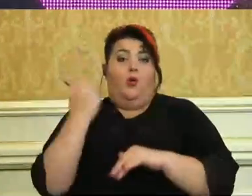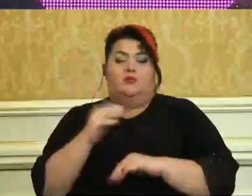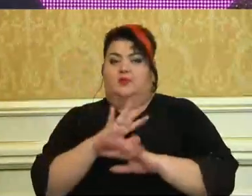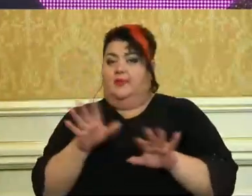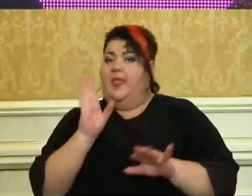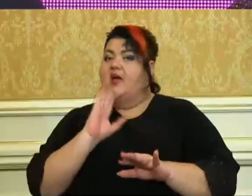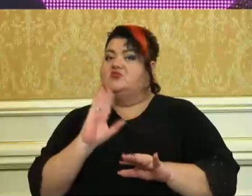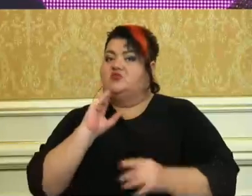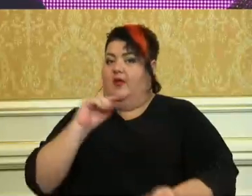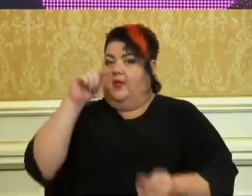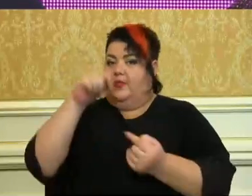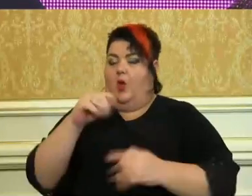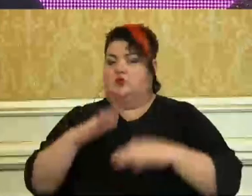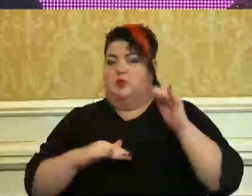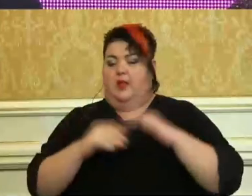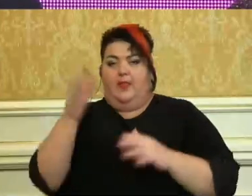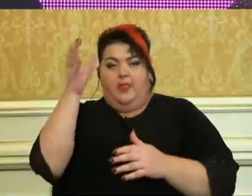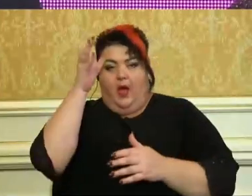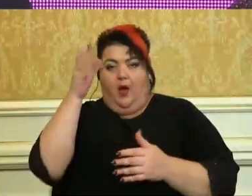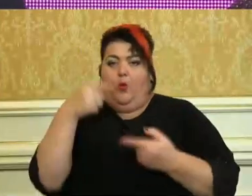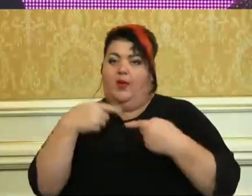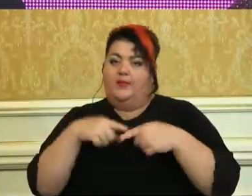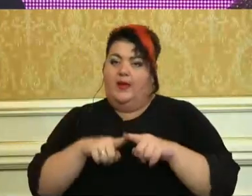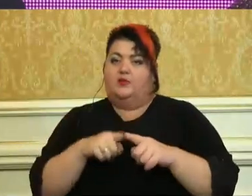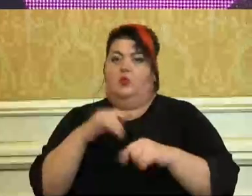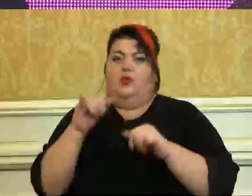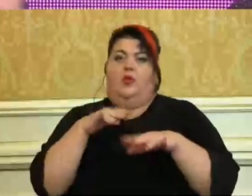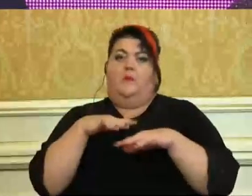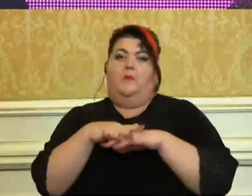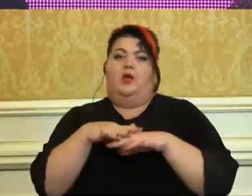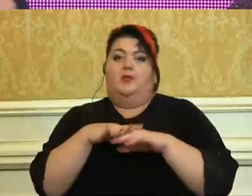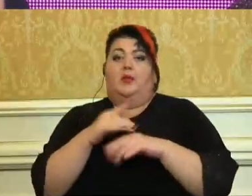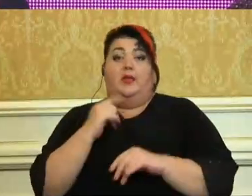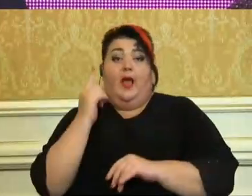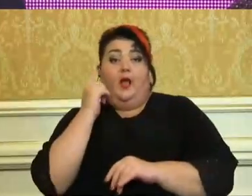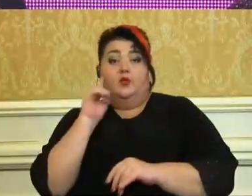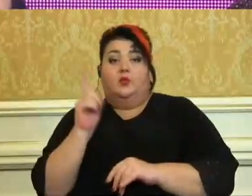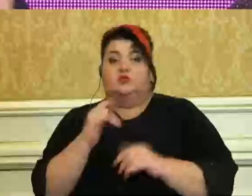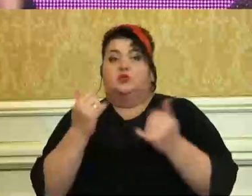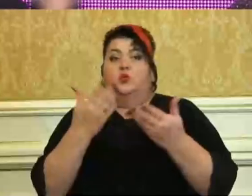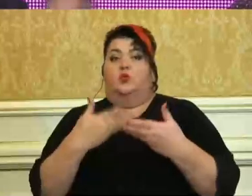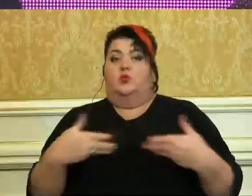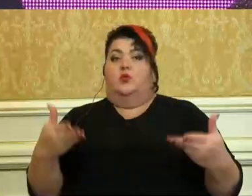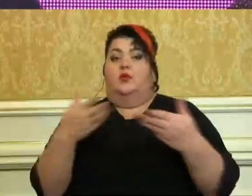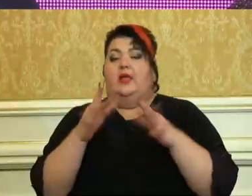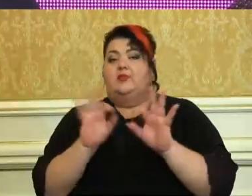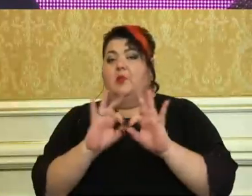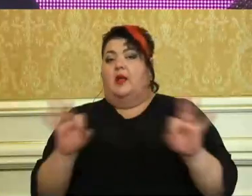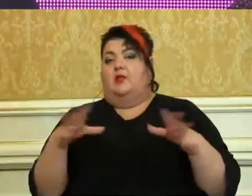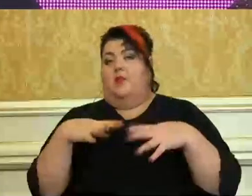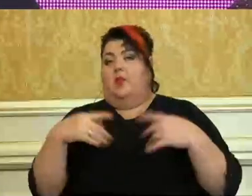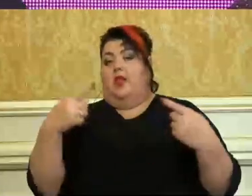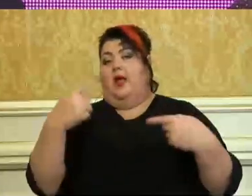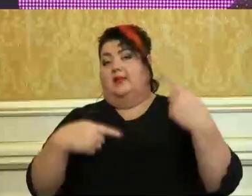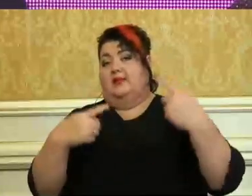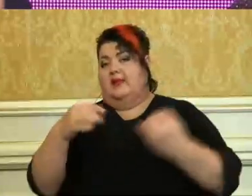orientations for the so-called science, technologies, engineering, and math professions. So, well, and I think that